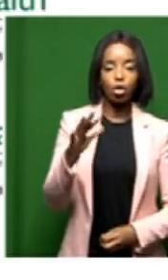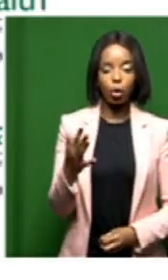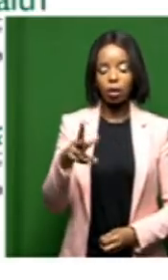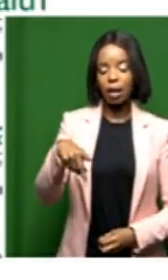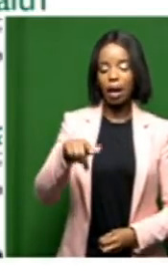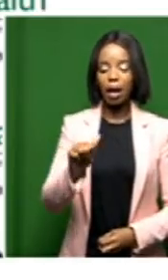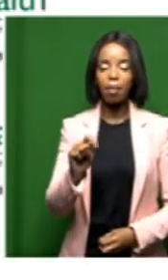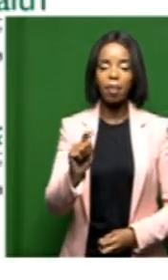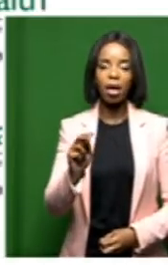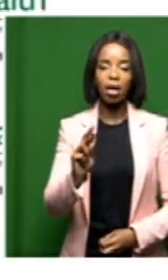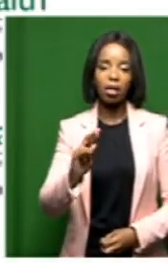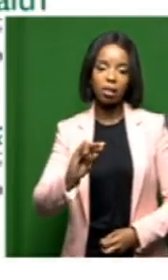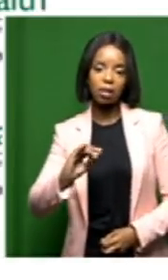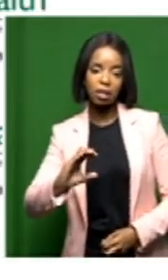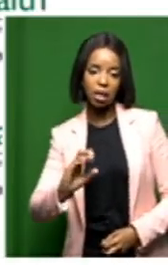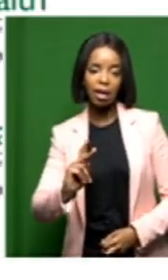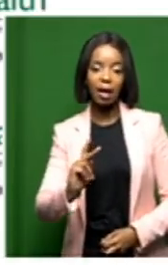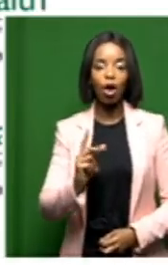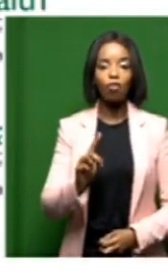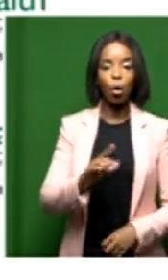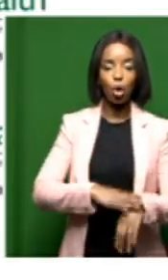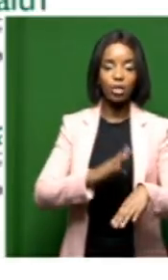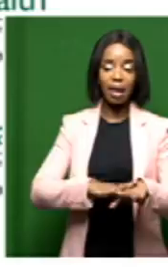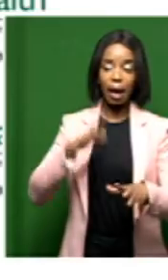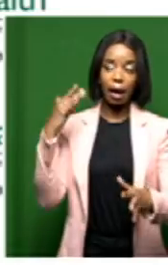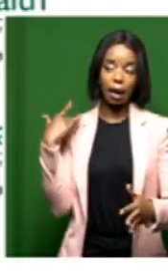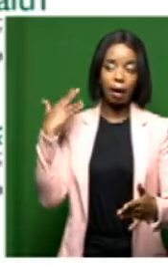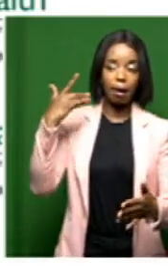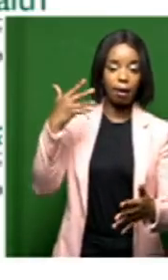Soon-Shiong, Patrick Soon-Shiong, for quite some time.